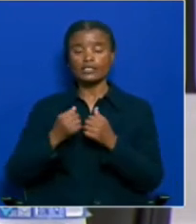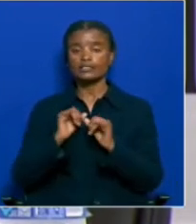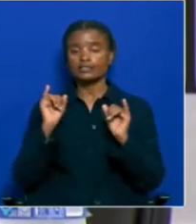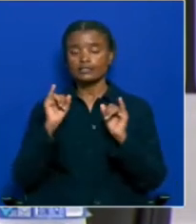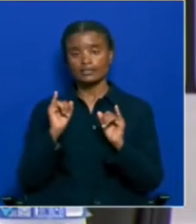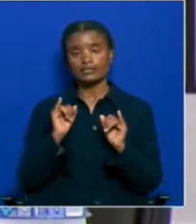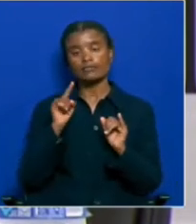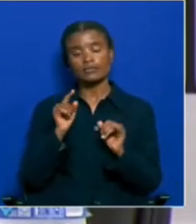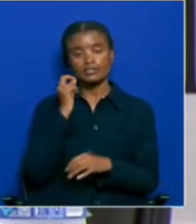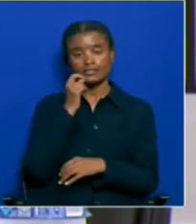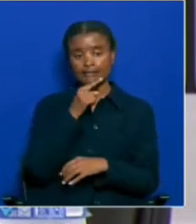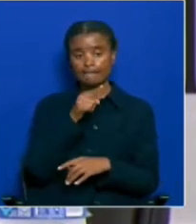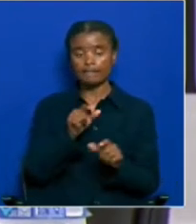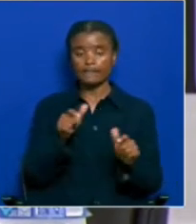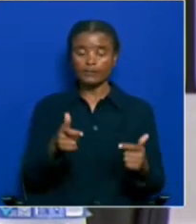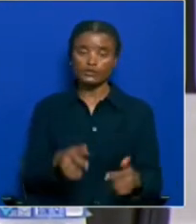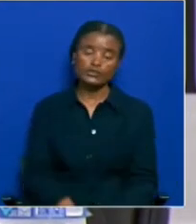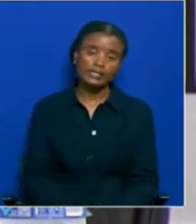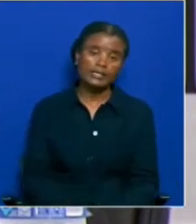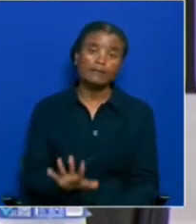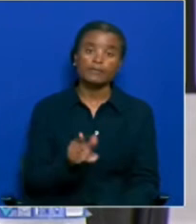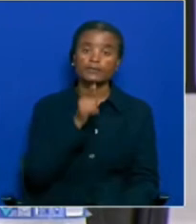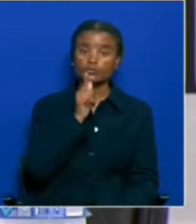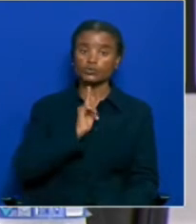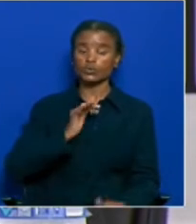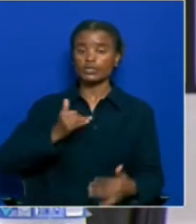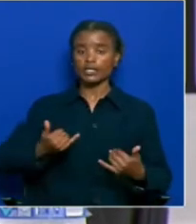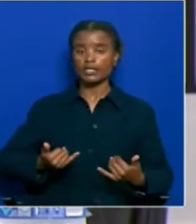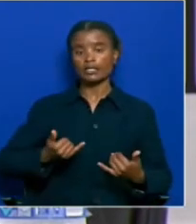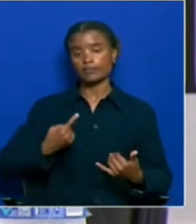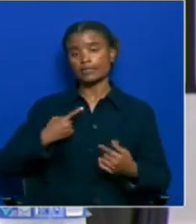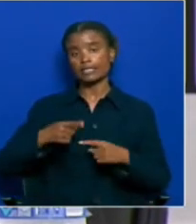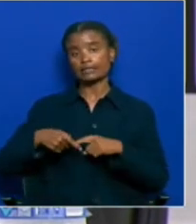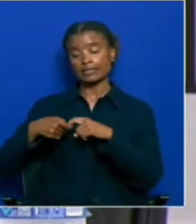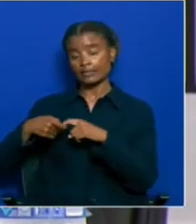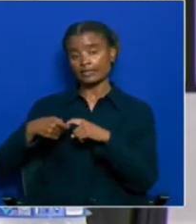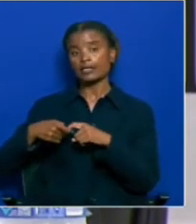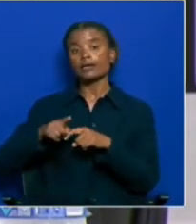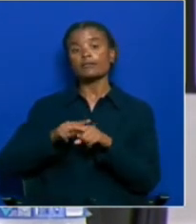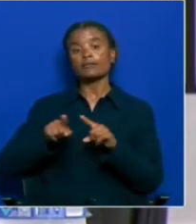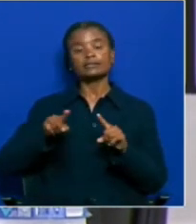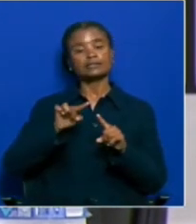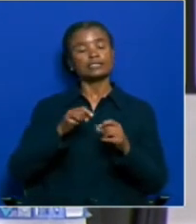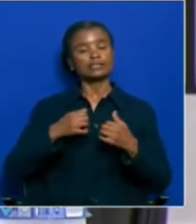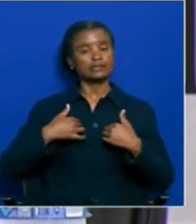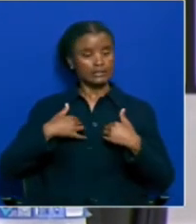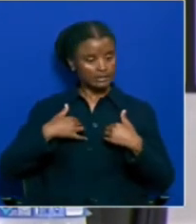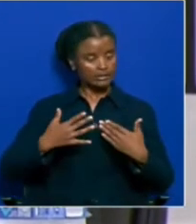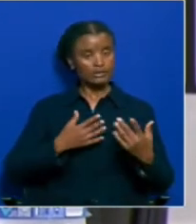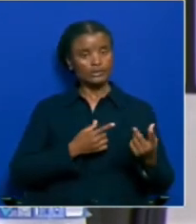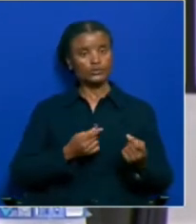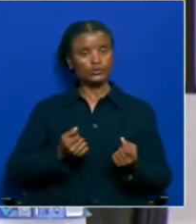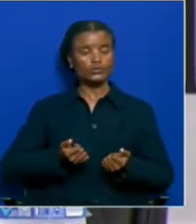commission. But I'm told now that, just that I'm suspended, but they've started to deliver.